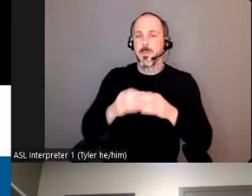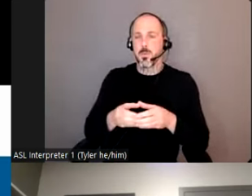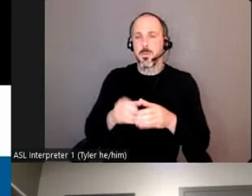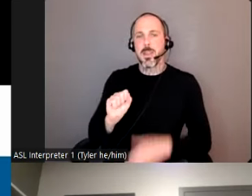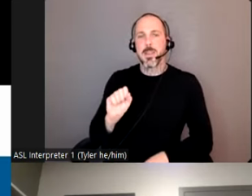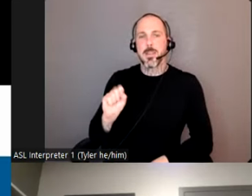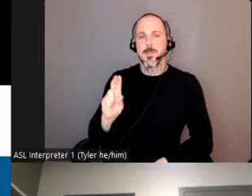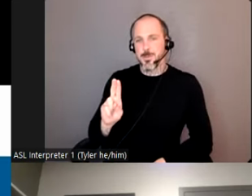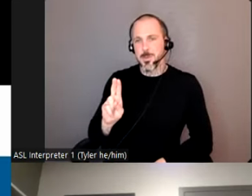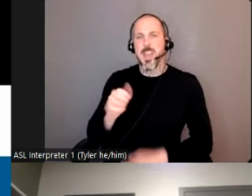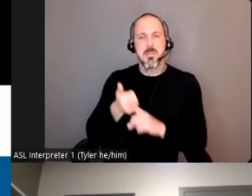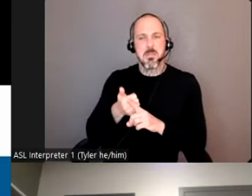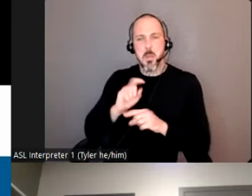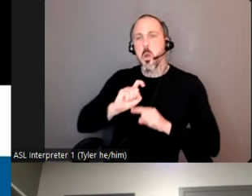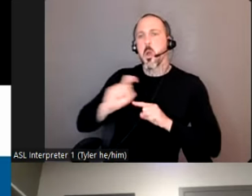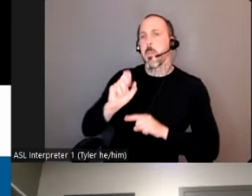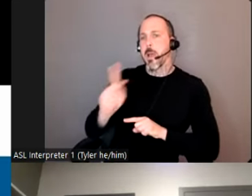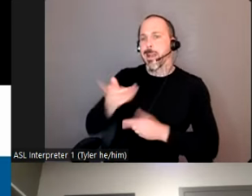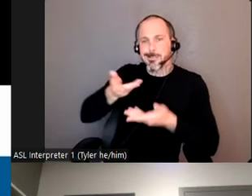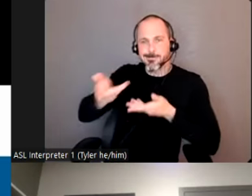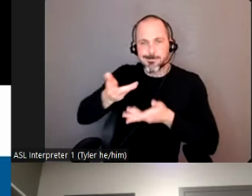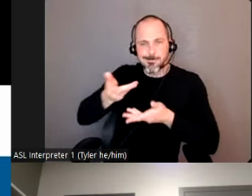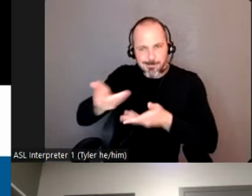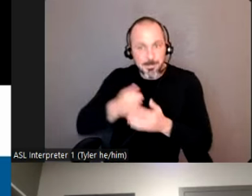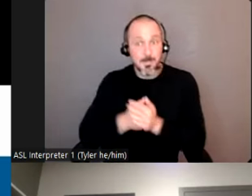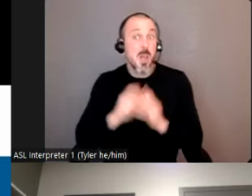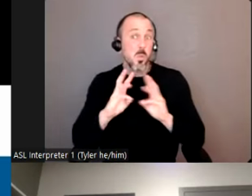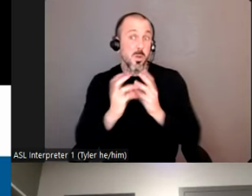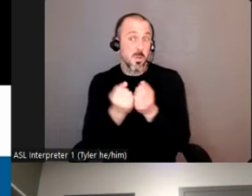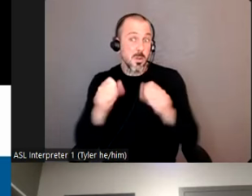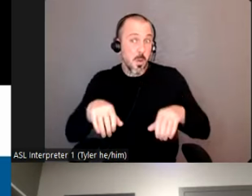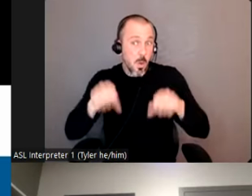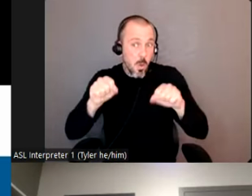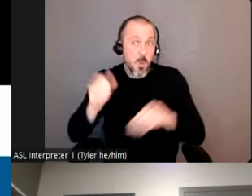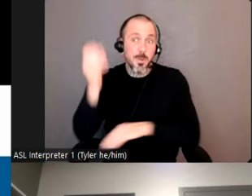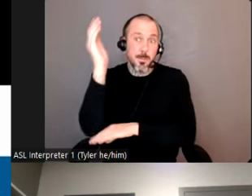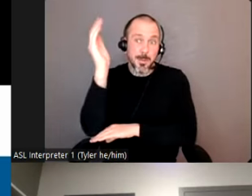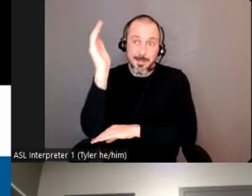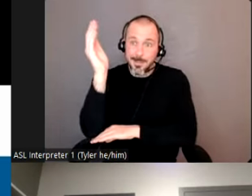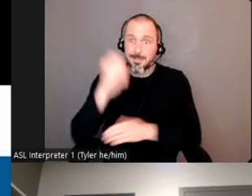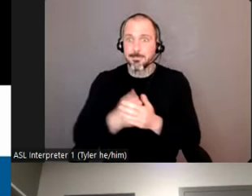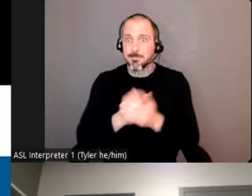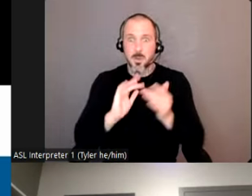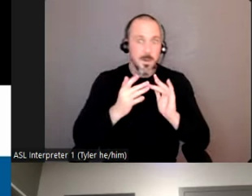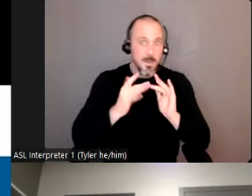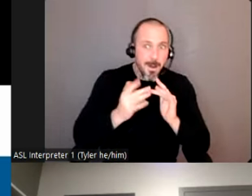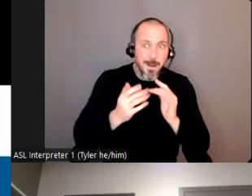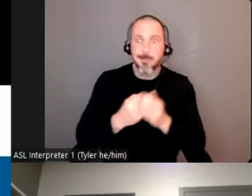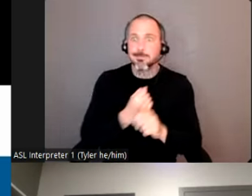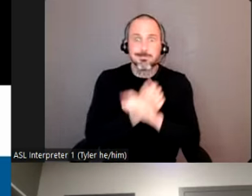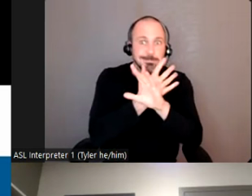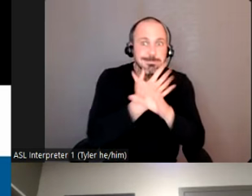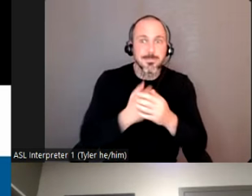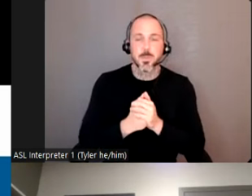offer presentations virtually or in person, and we have senior volunteers that go and do that in the community. So if you need a